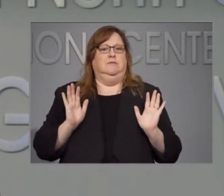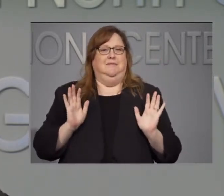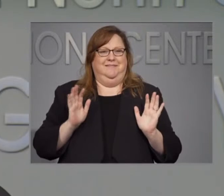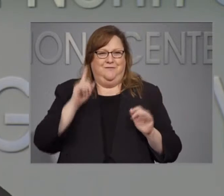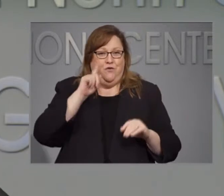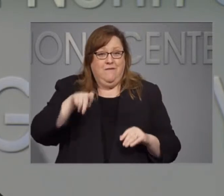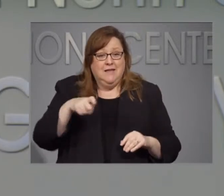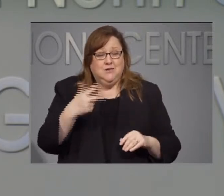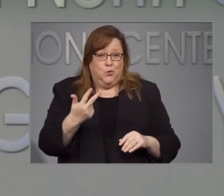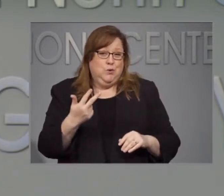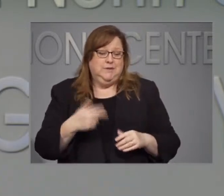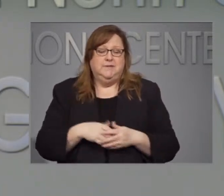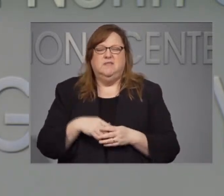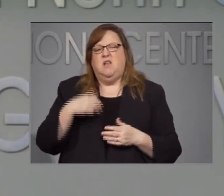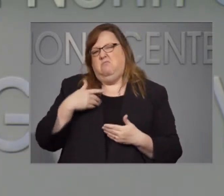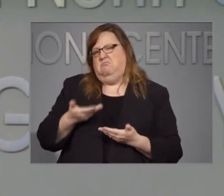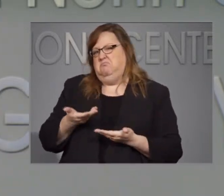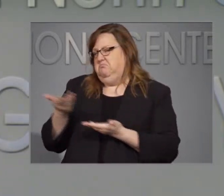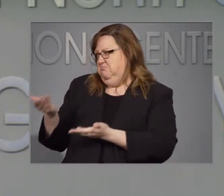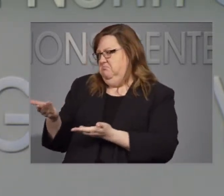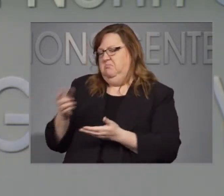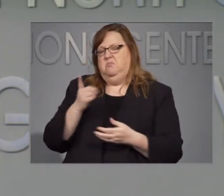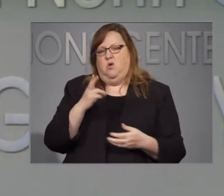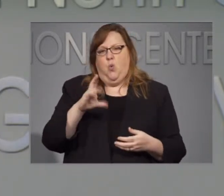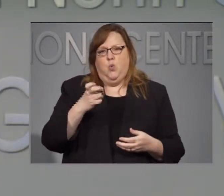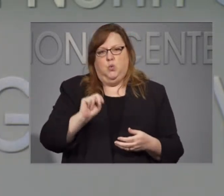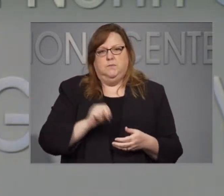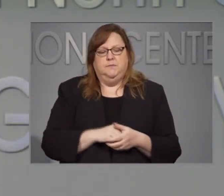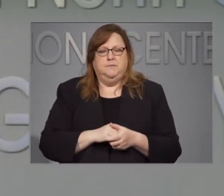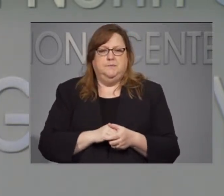with the second part of your question.